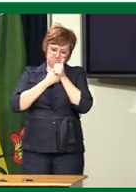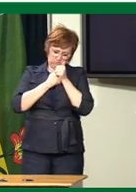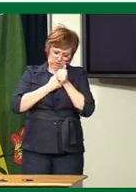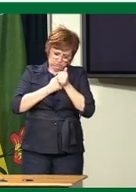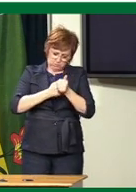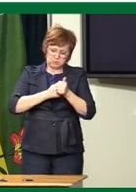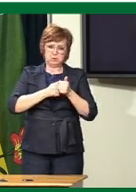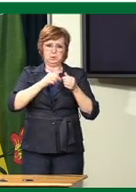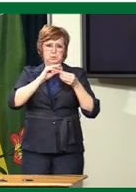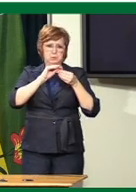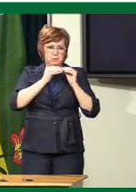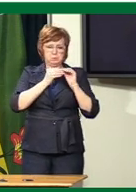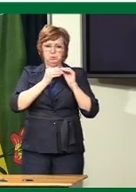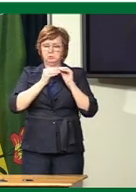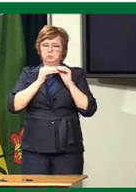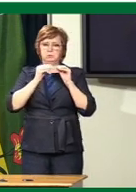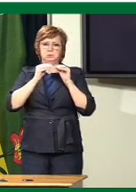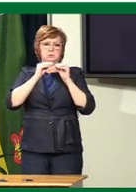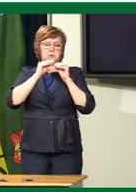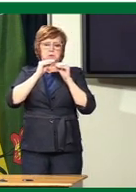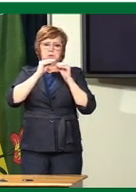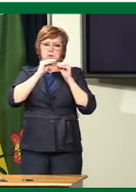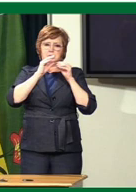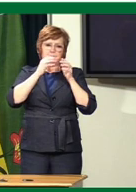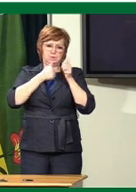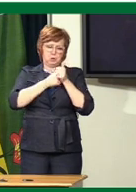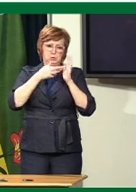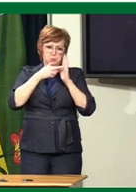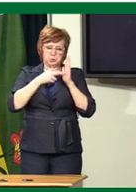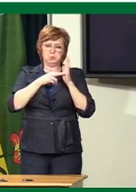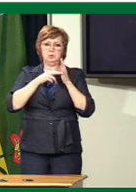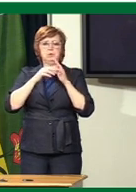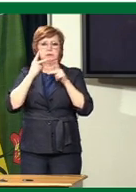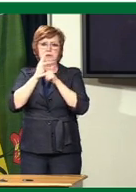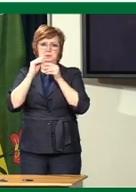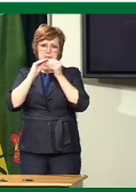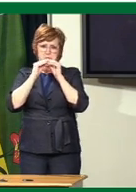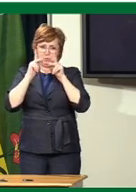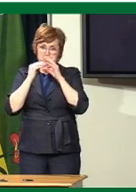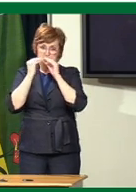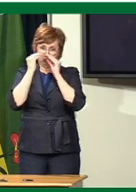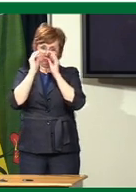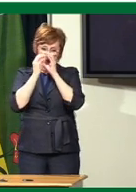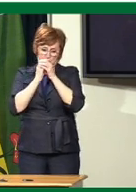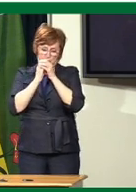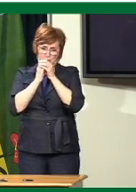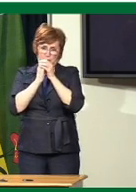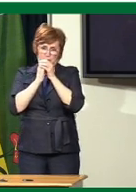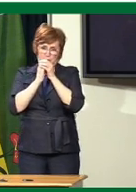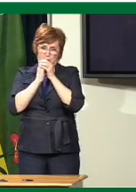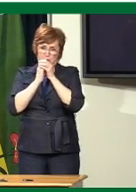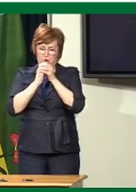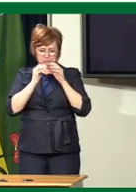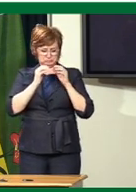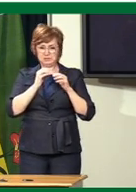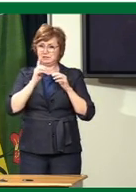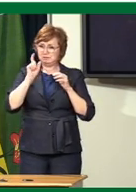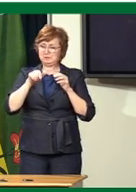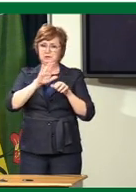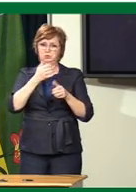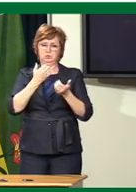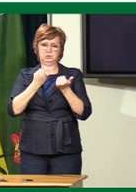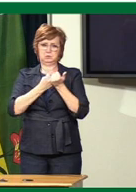of contacts. We need your support to help do that. If this number does not shrink, the health system is surely going